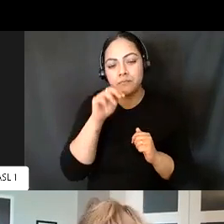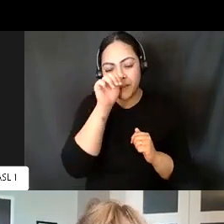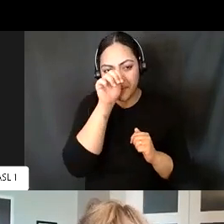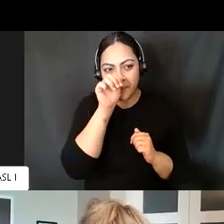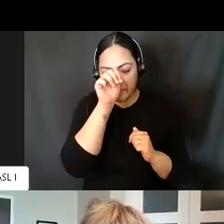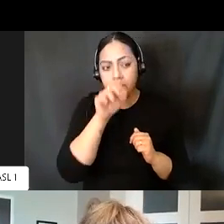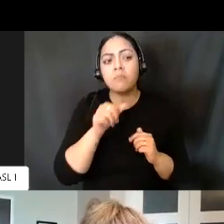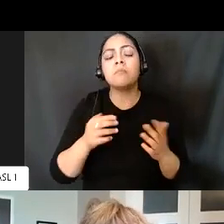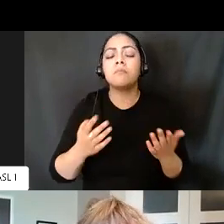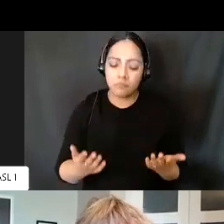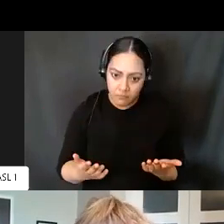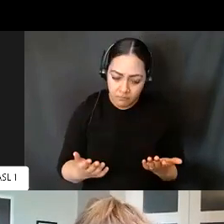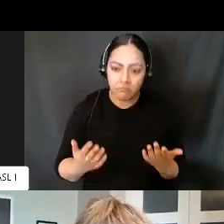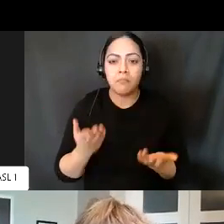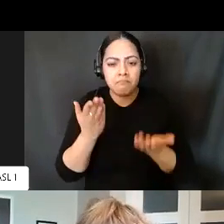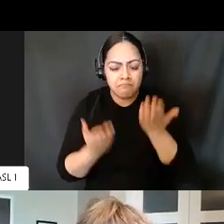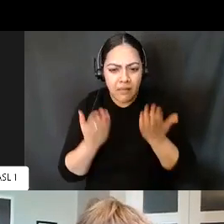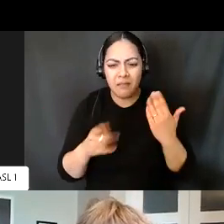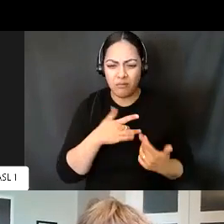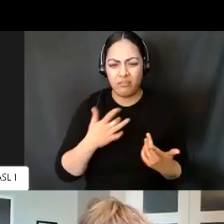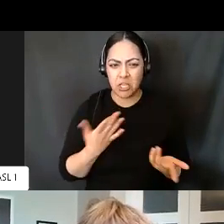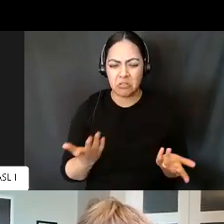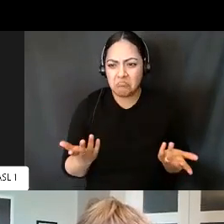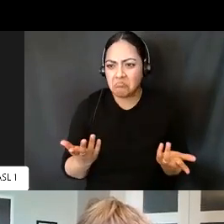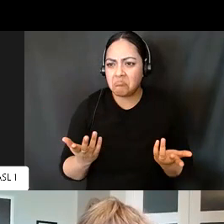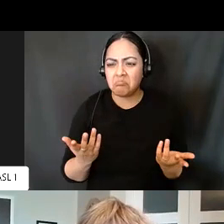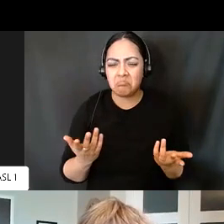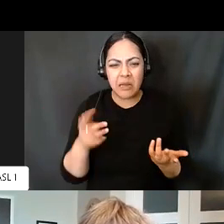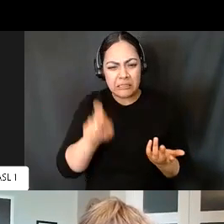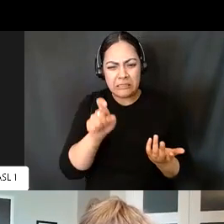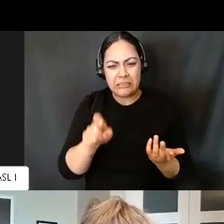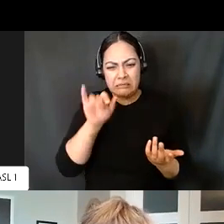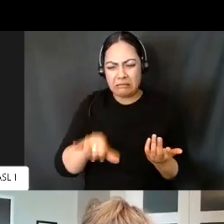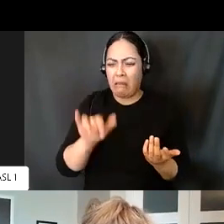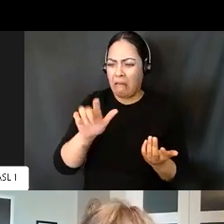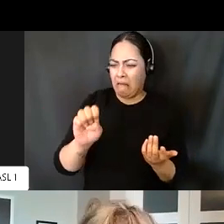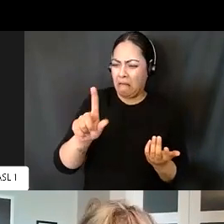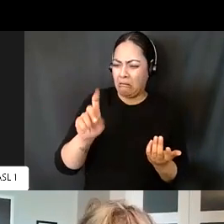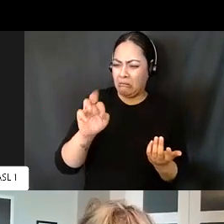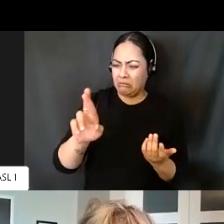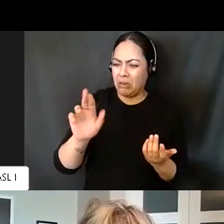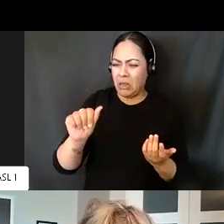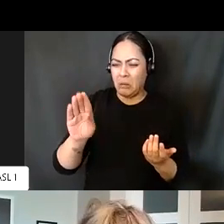there may be people who aren't sure why we need elder abuse prevention networks. And I think that,